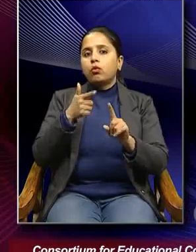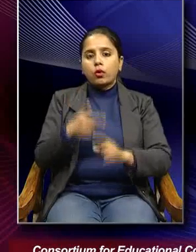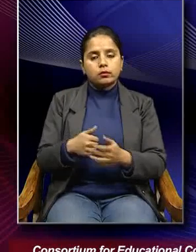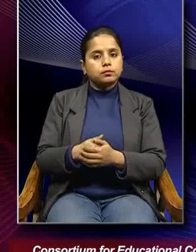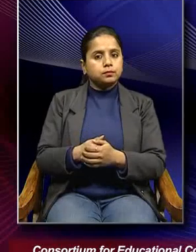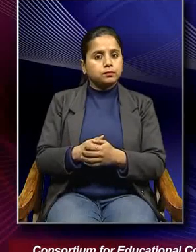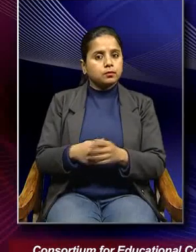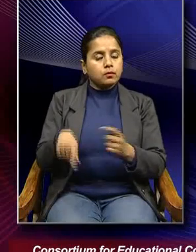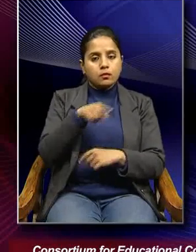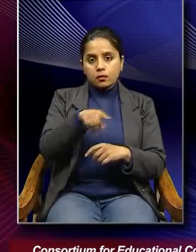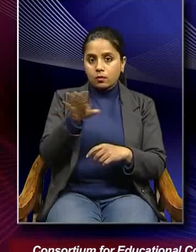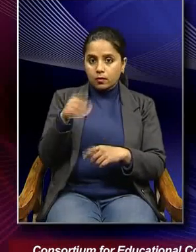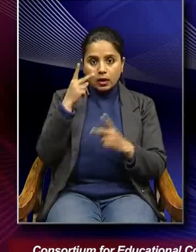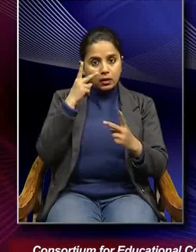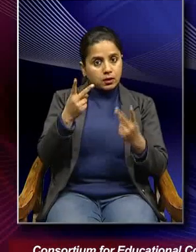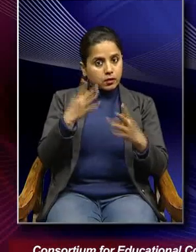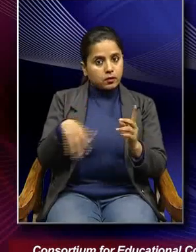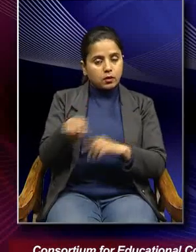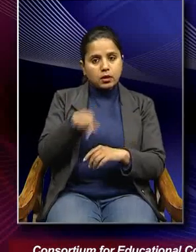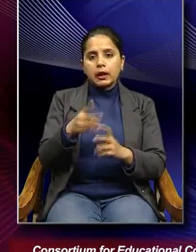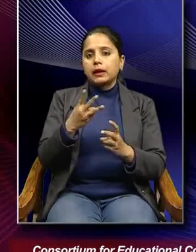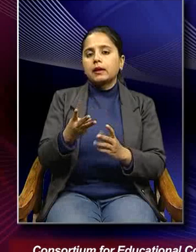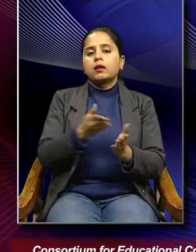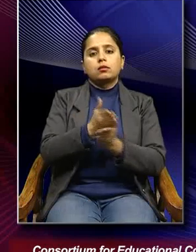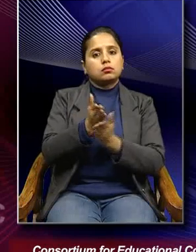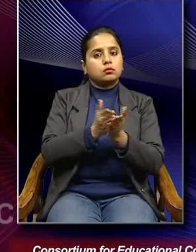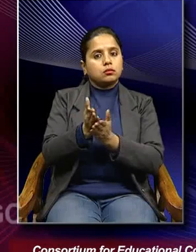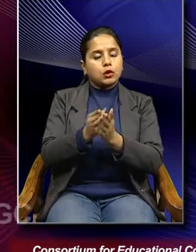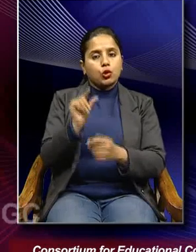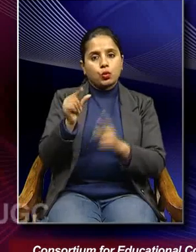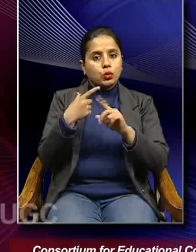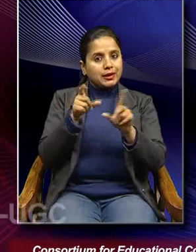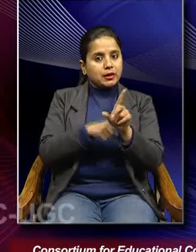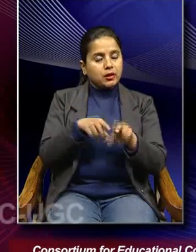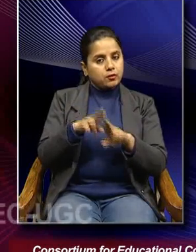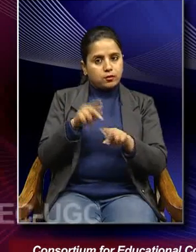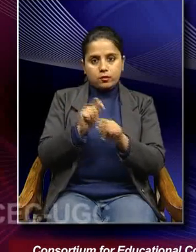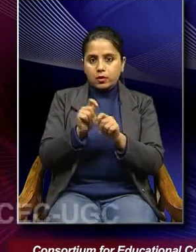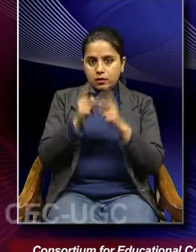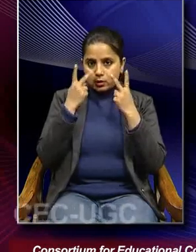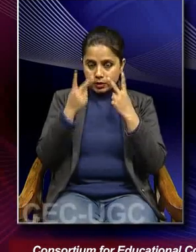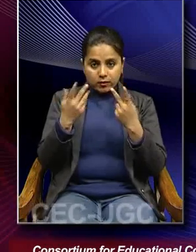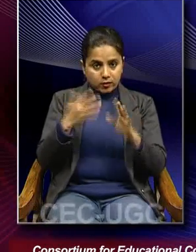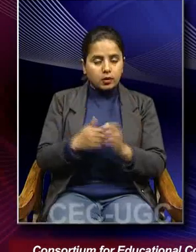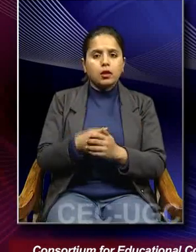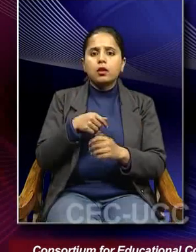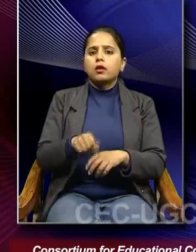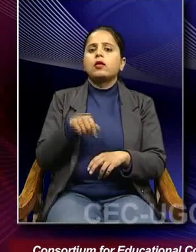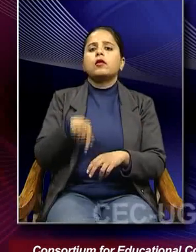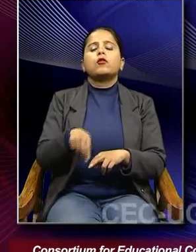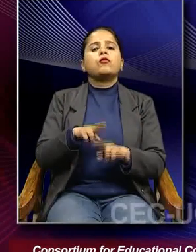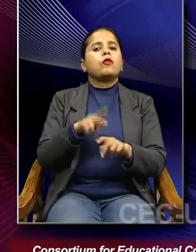So, as you have seen, the three different types of utility functions, the functions are